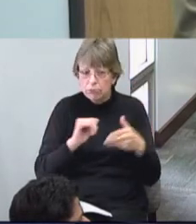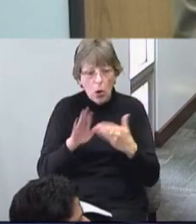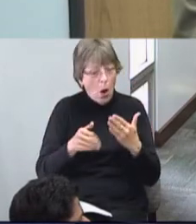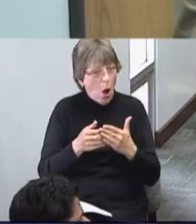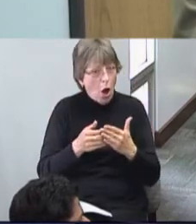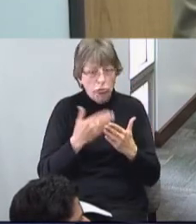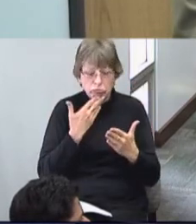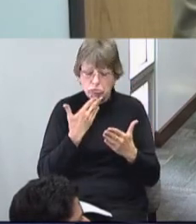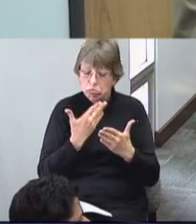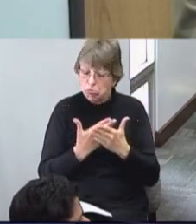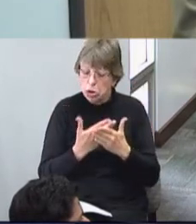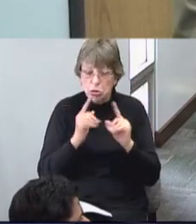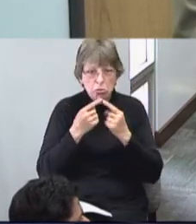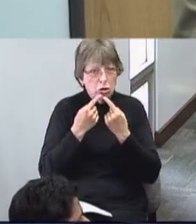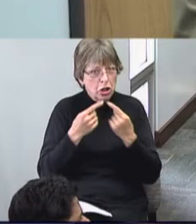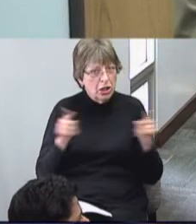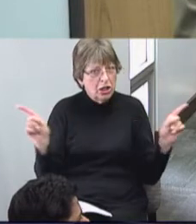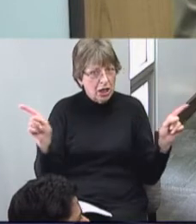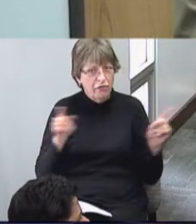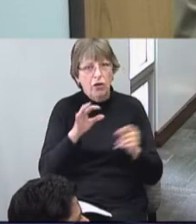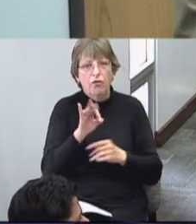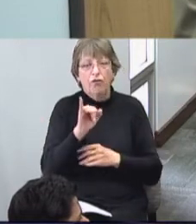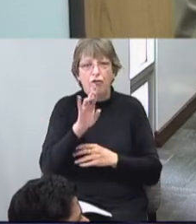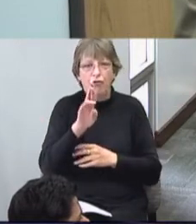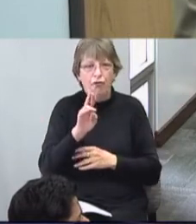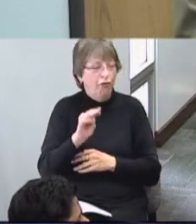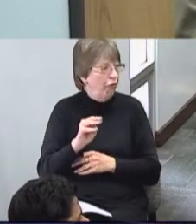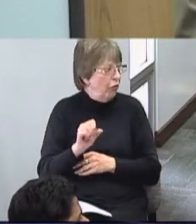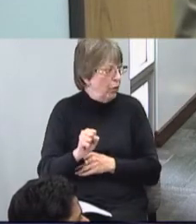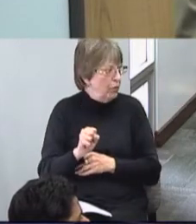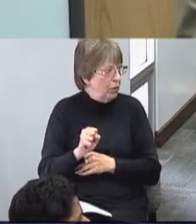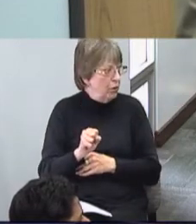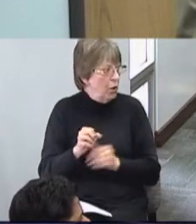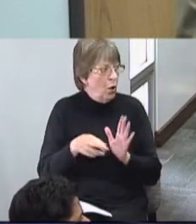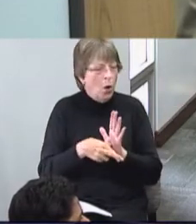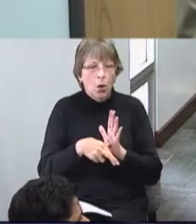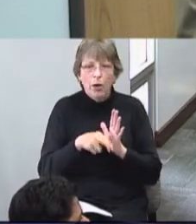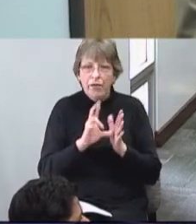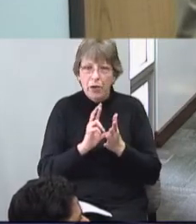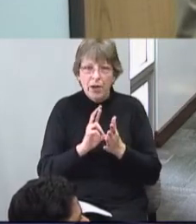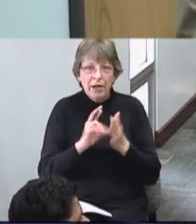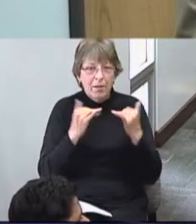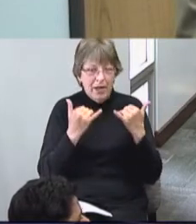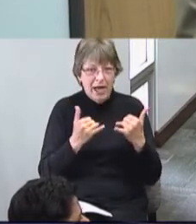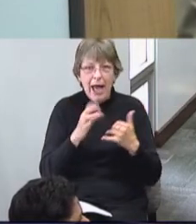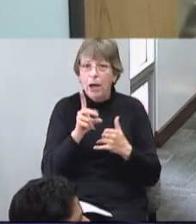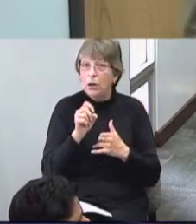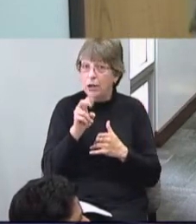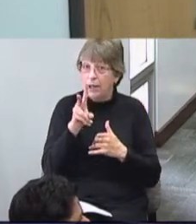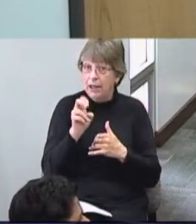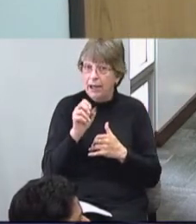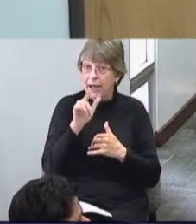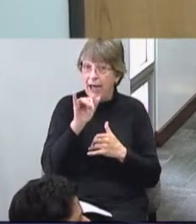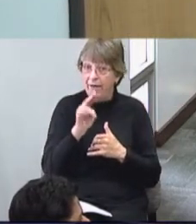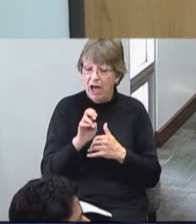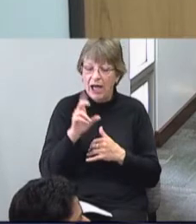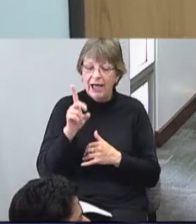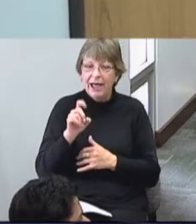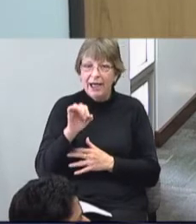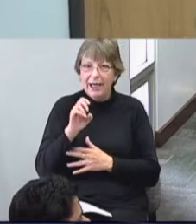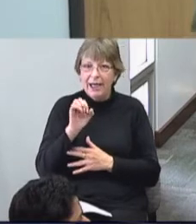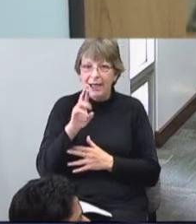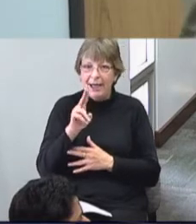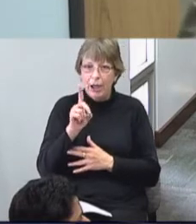firms. Those are being reviewed by a subcommittee, John Daveline on the City Council, John Deerdoff, Carter